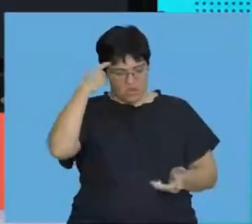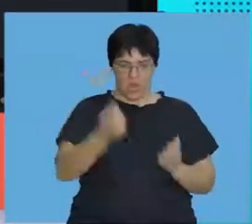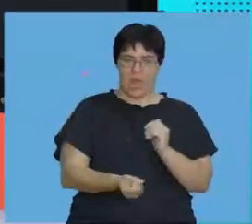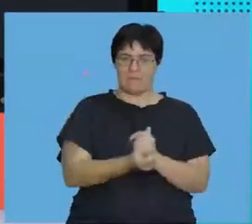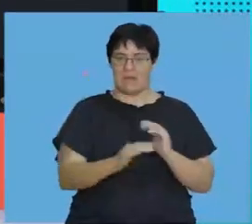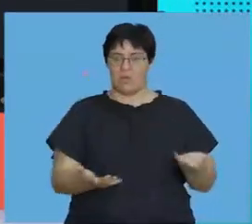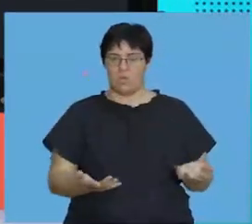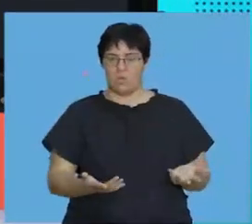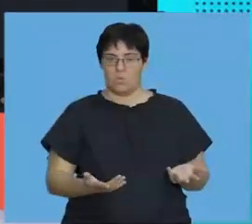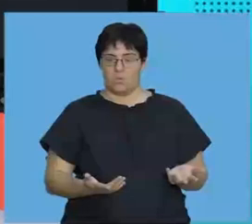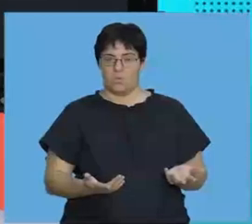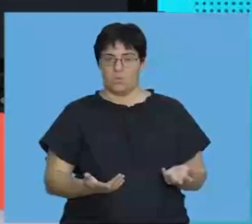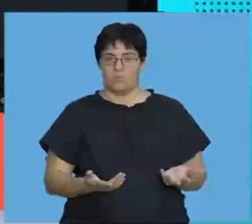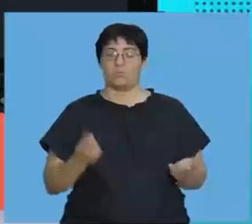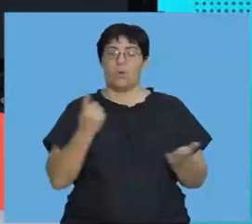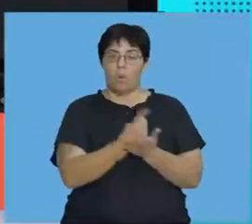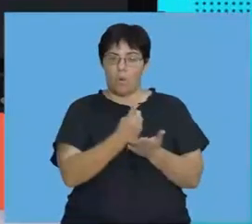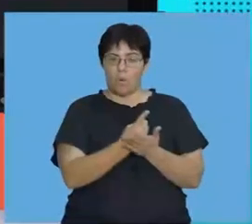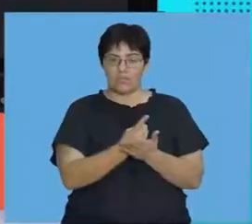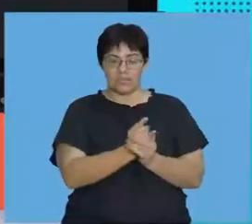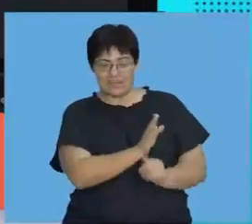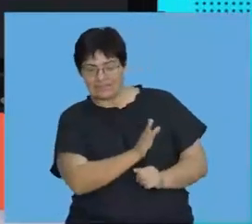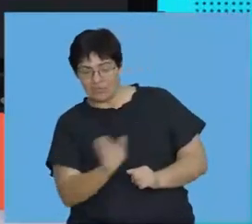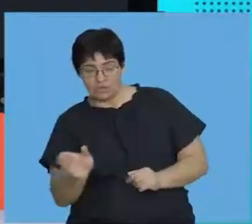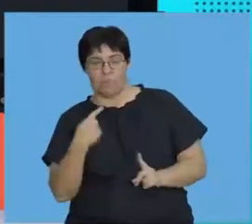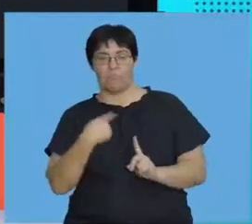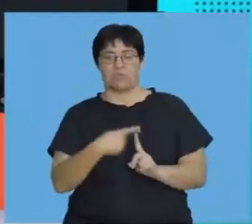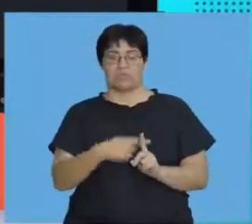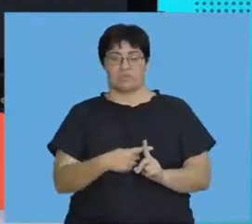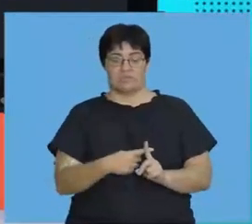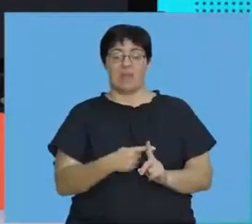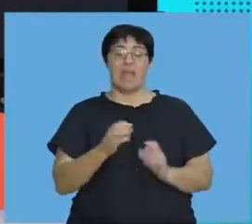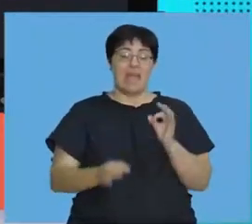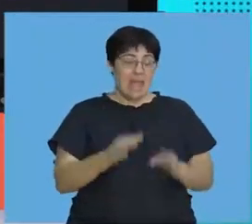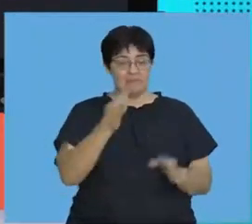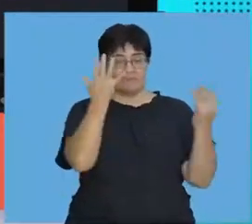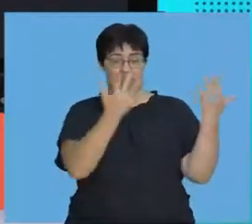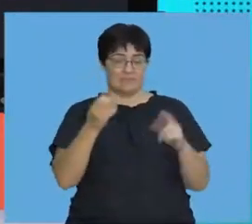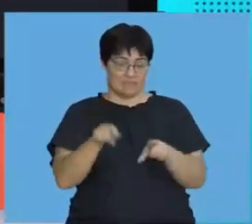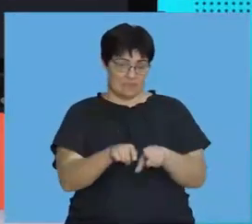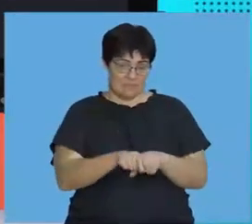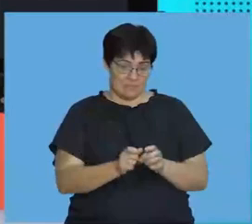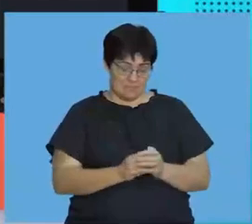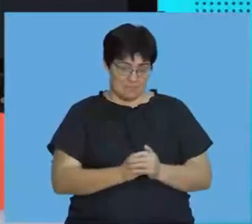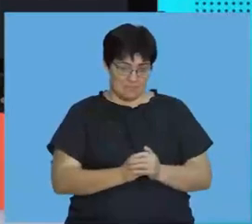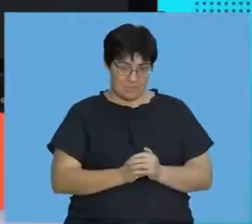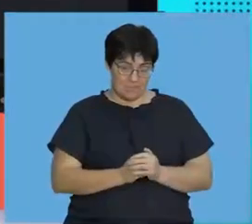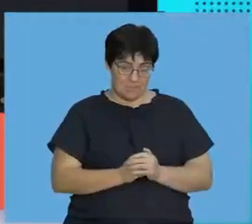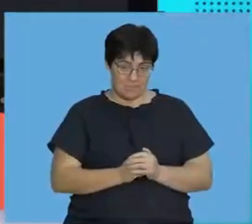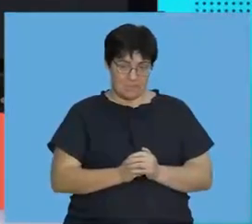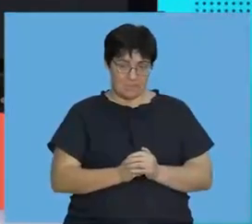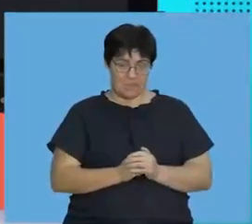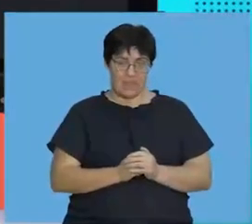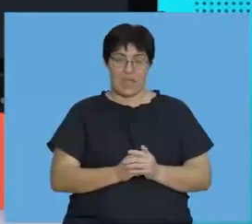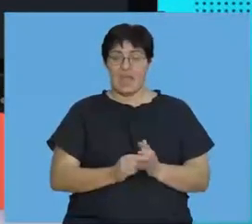that happened, okay? We have to always allocate a direction as positive when we do calculations like this with vectors.